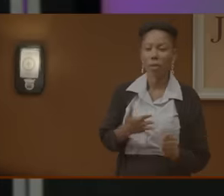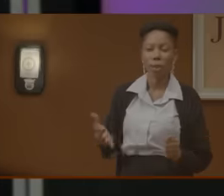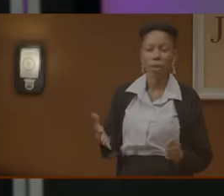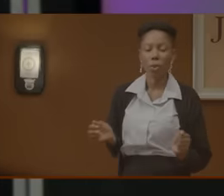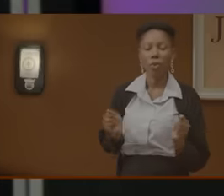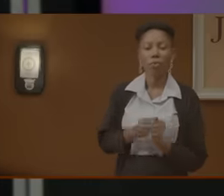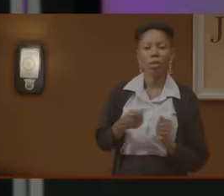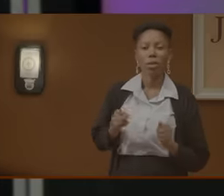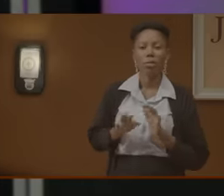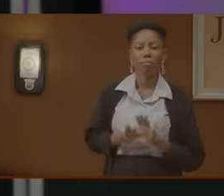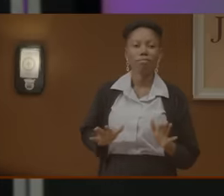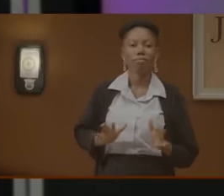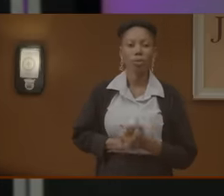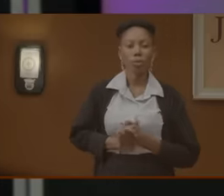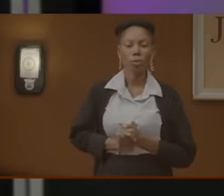children.